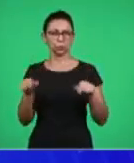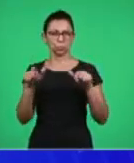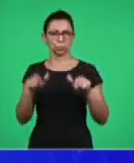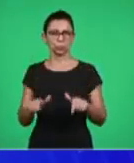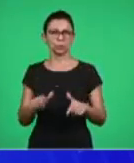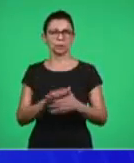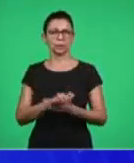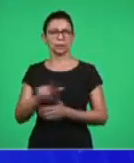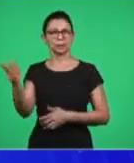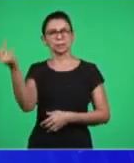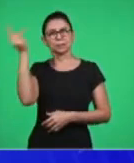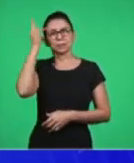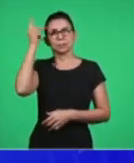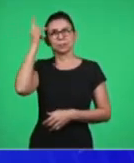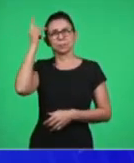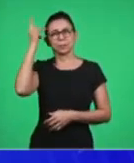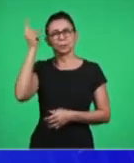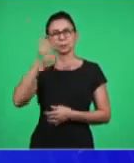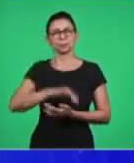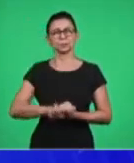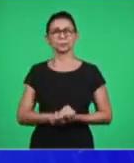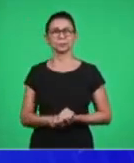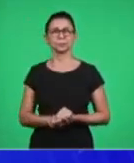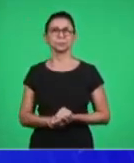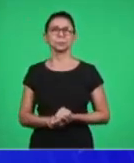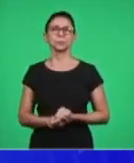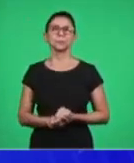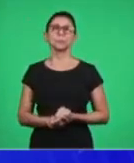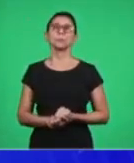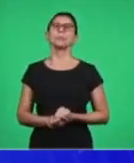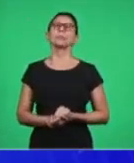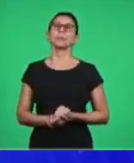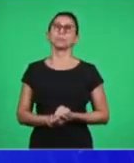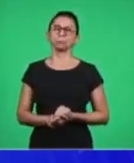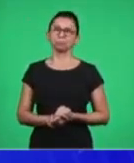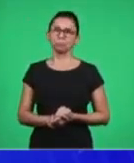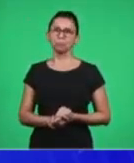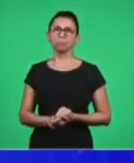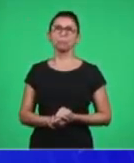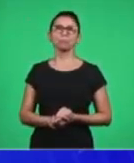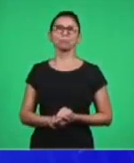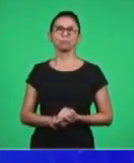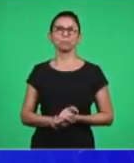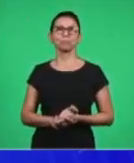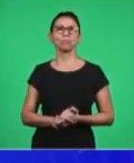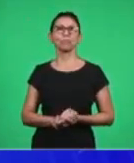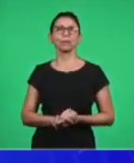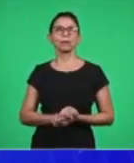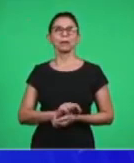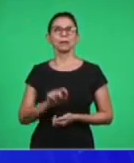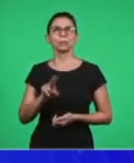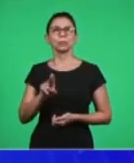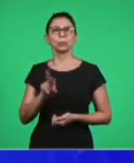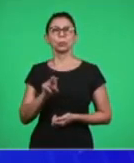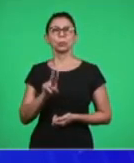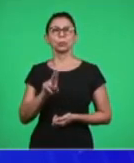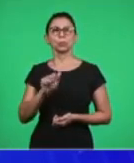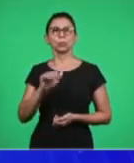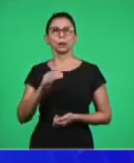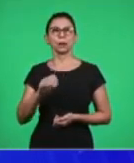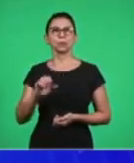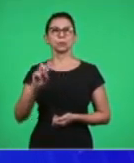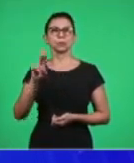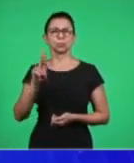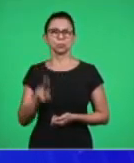that was done in the state of Caieira, in the state of São Paulo. Another evangelization, Uraçu, in the state of Rio Grande do Norte, northeast of